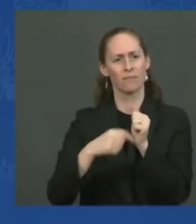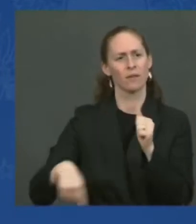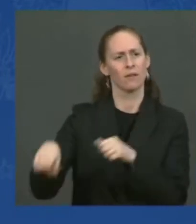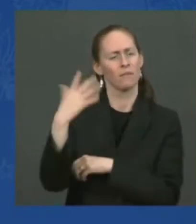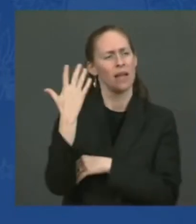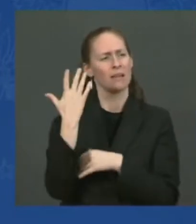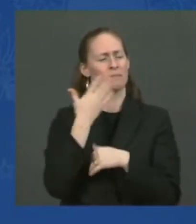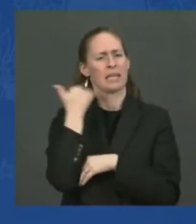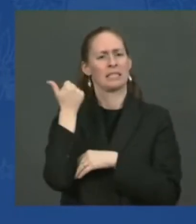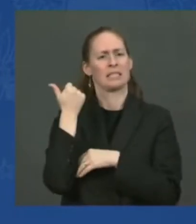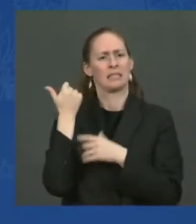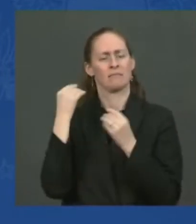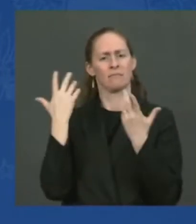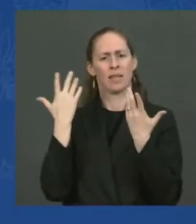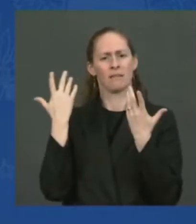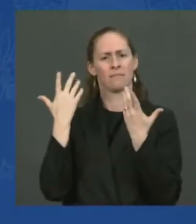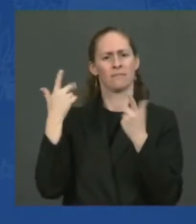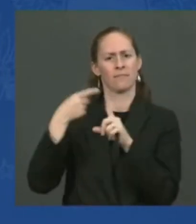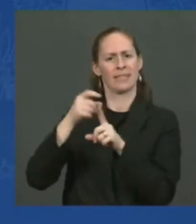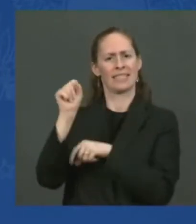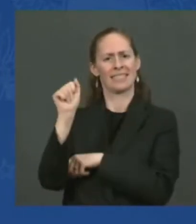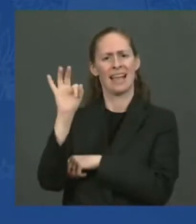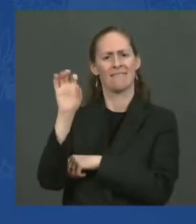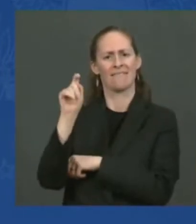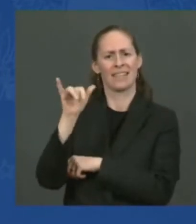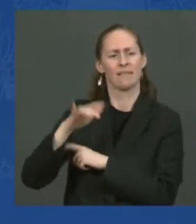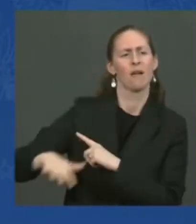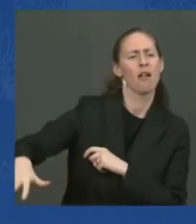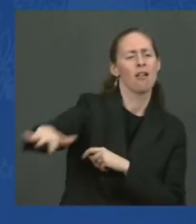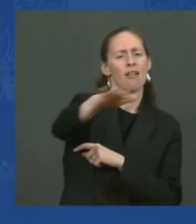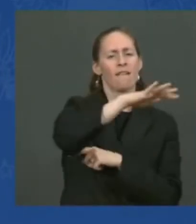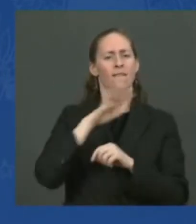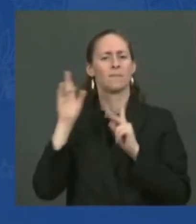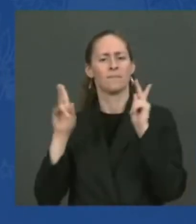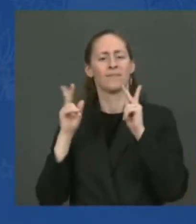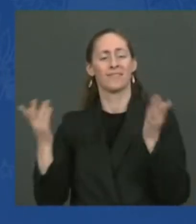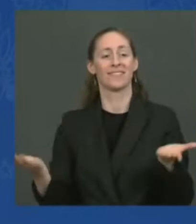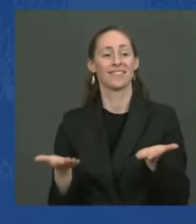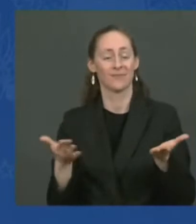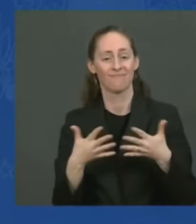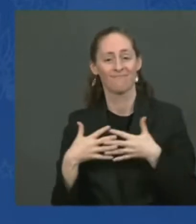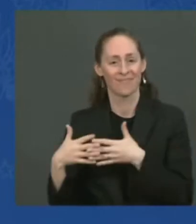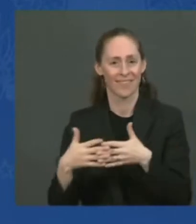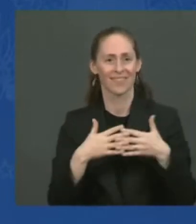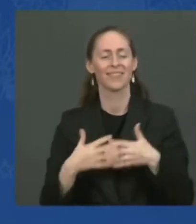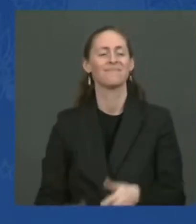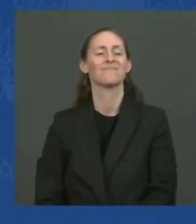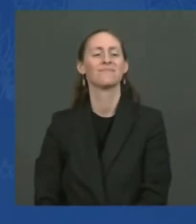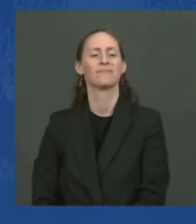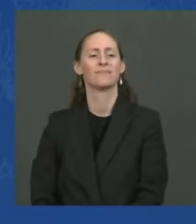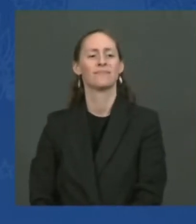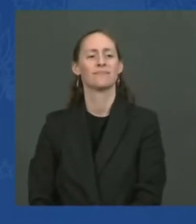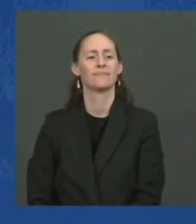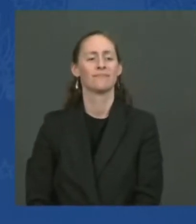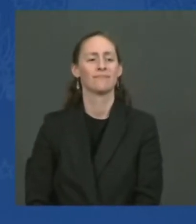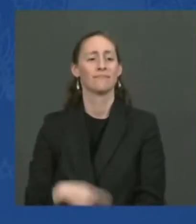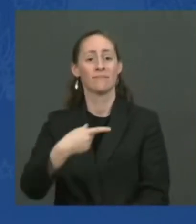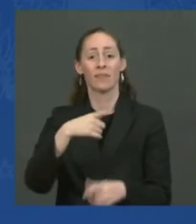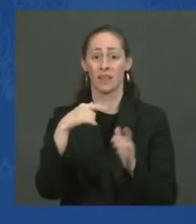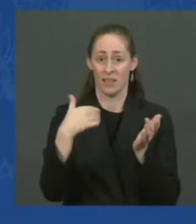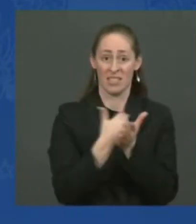people first. This bill will invest millions and produce countless jobs for cities such as